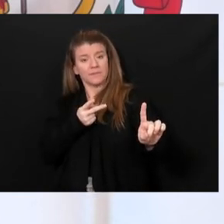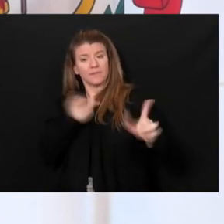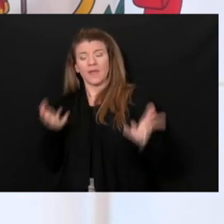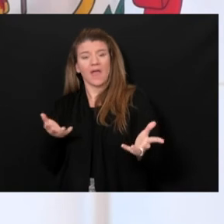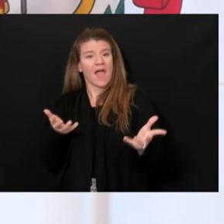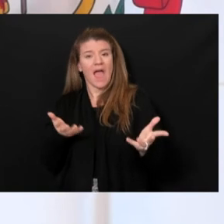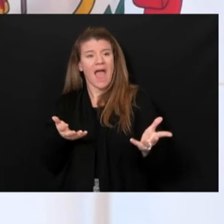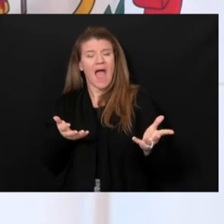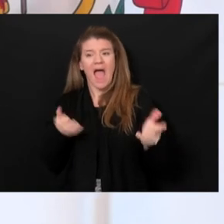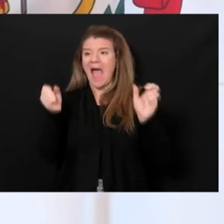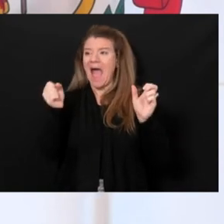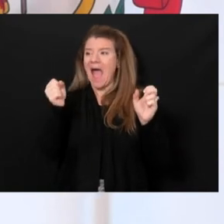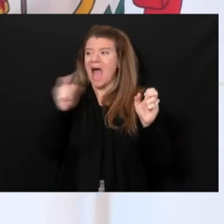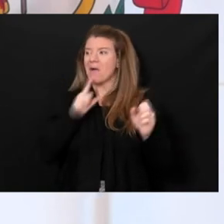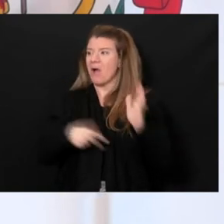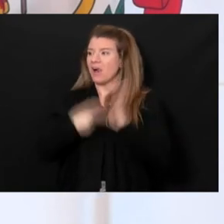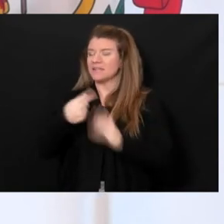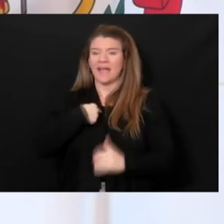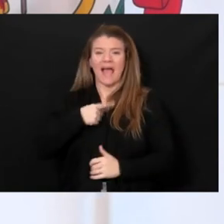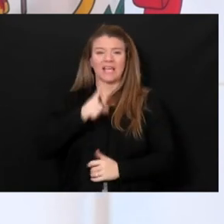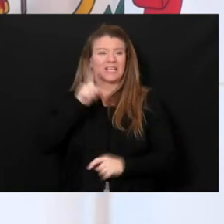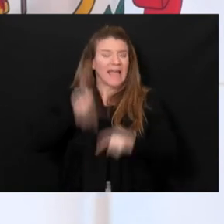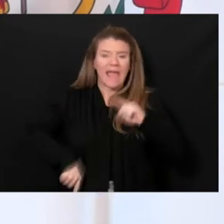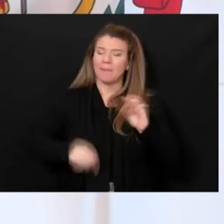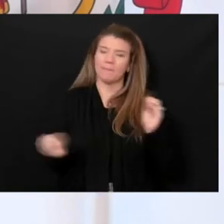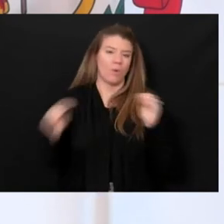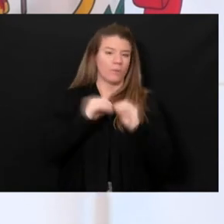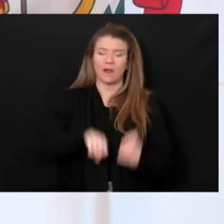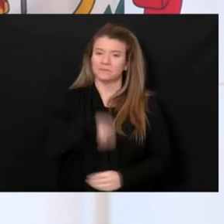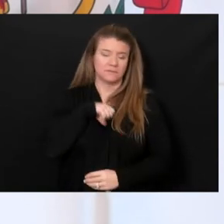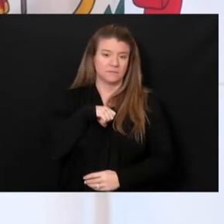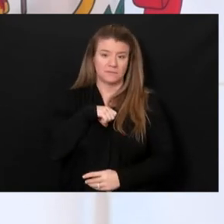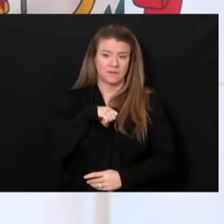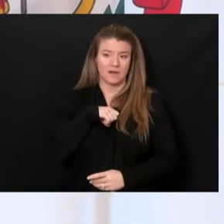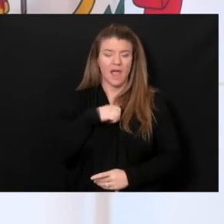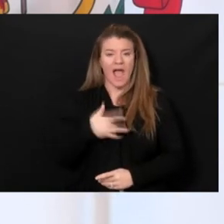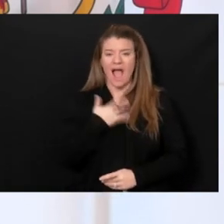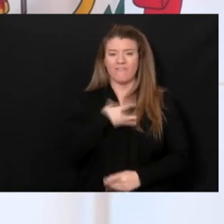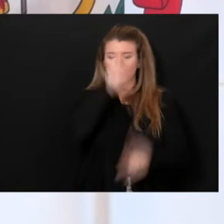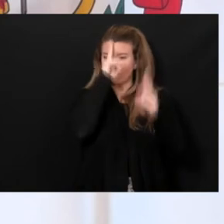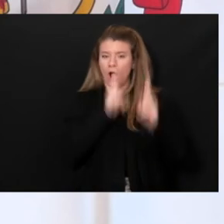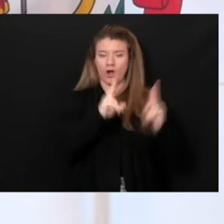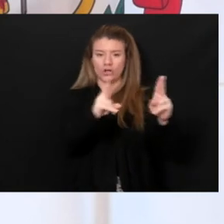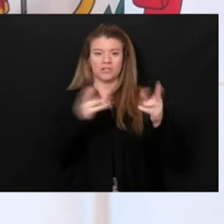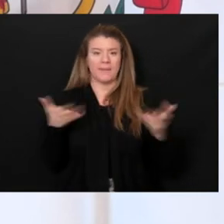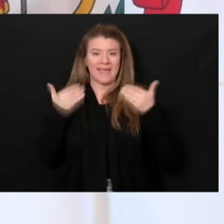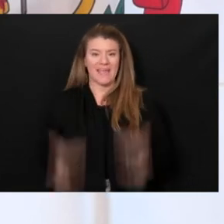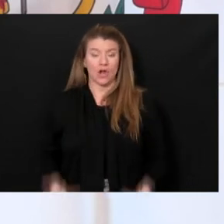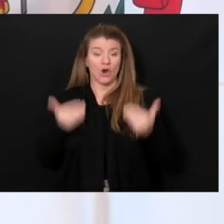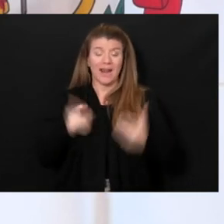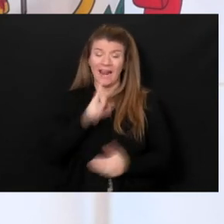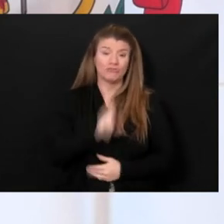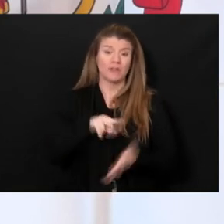could never be more proud. You know, I say it's an honor to fly with you, West Virginia. It's surely been